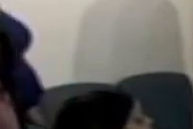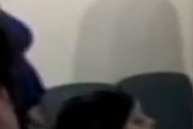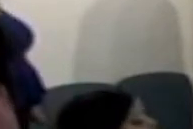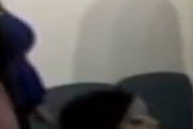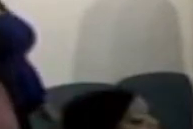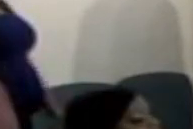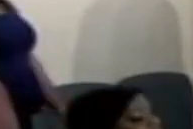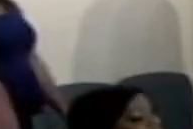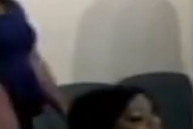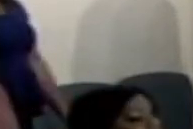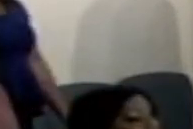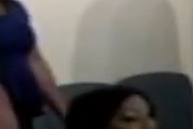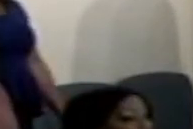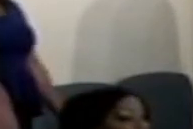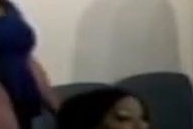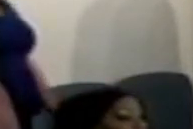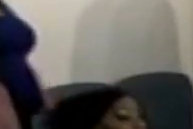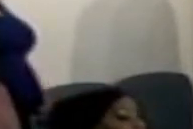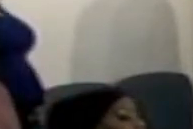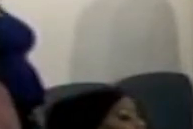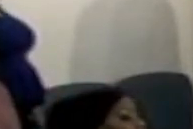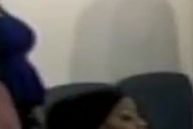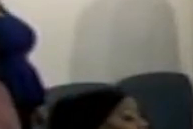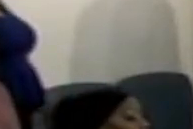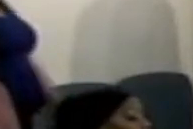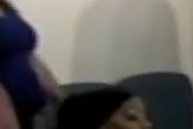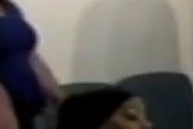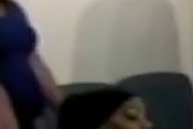Join it with me. Easy.